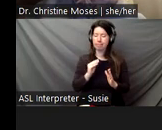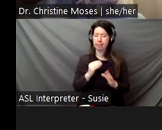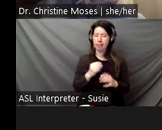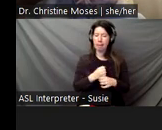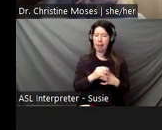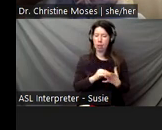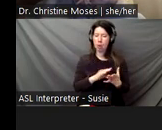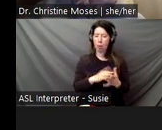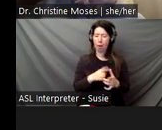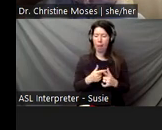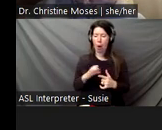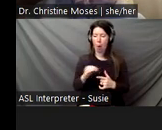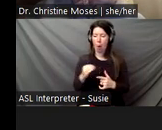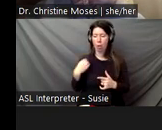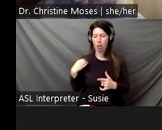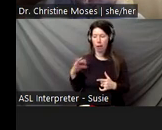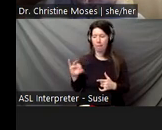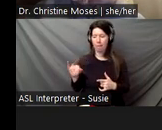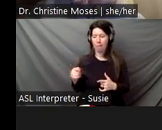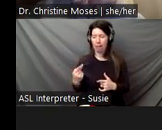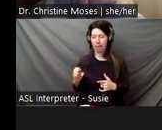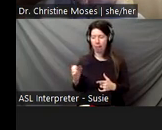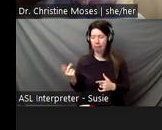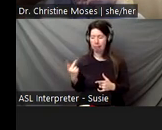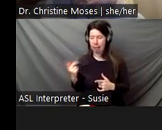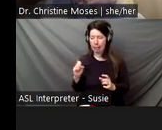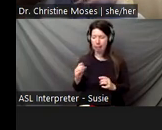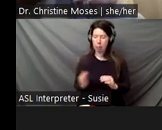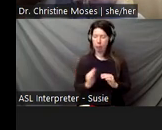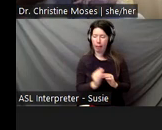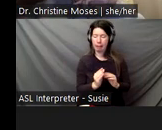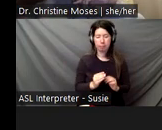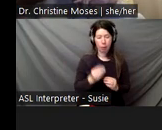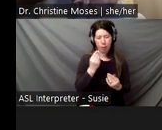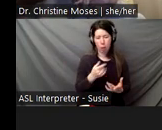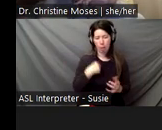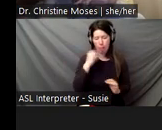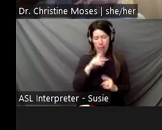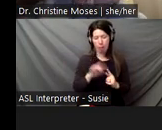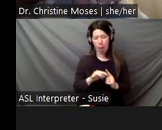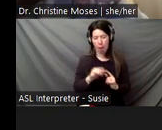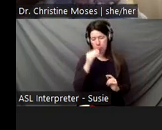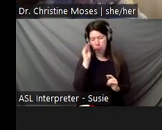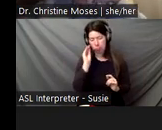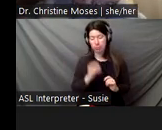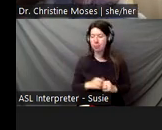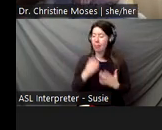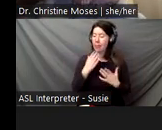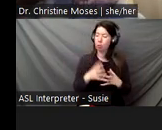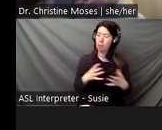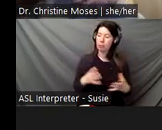Co-Chair Faith and I can stick that in, and I want you to know that I was thinking about that. Thank you so much, Commissioner